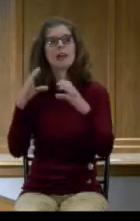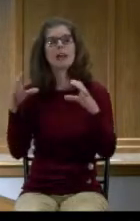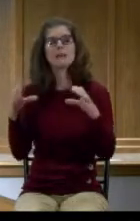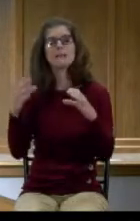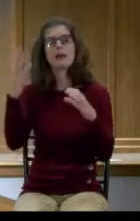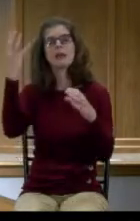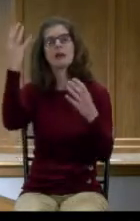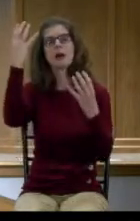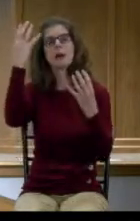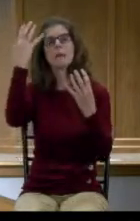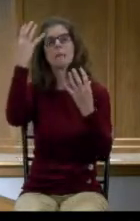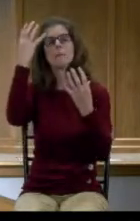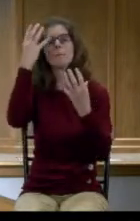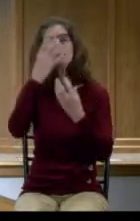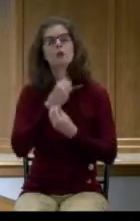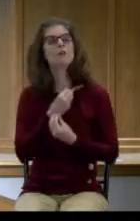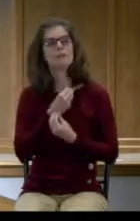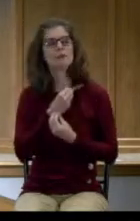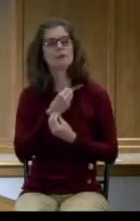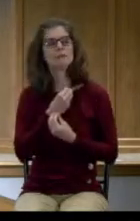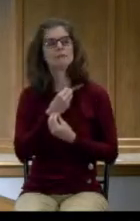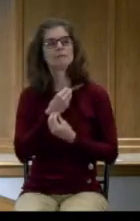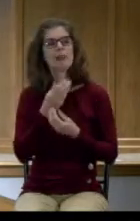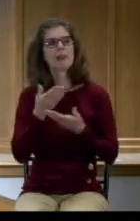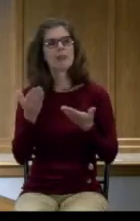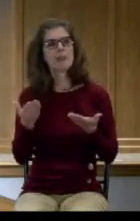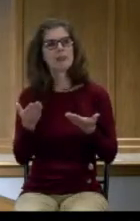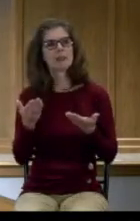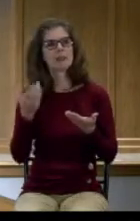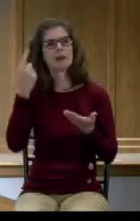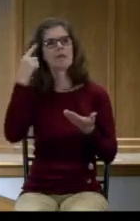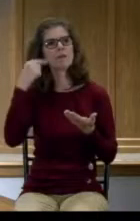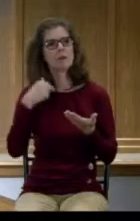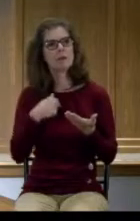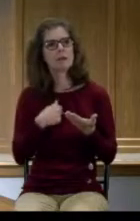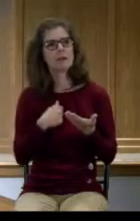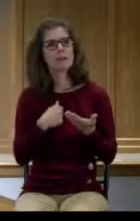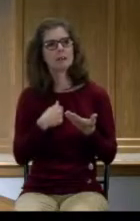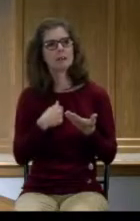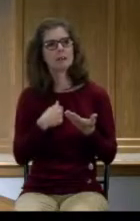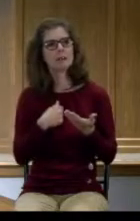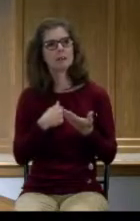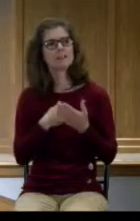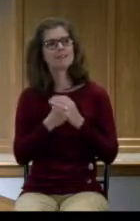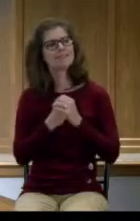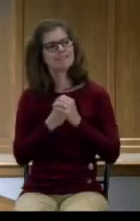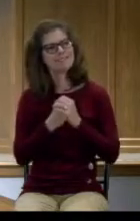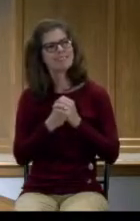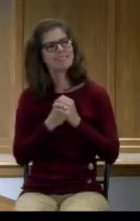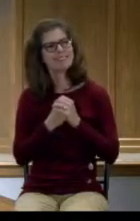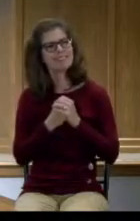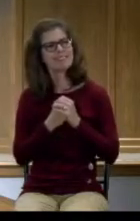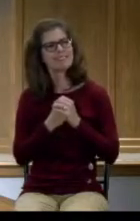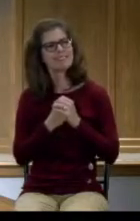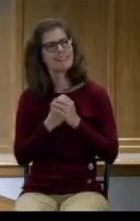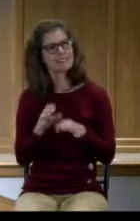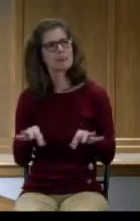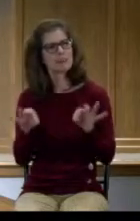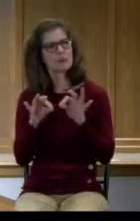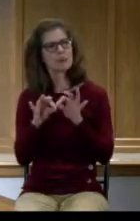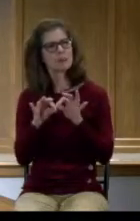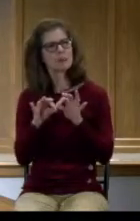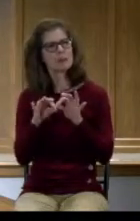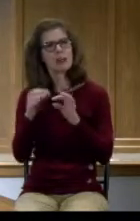beautiful thing for me. See, this is so important. God does not hold you accountable for what you do